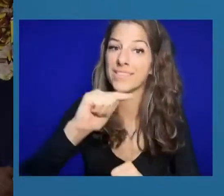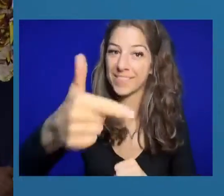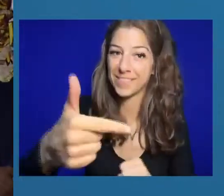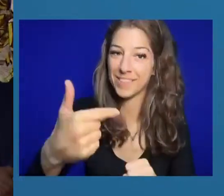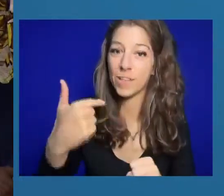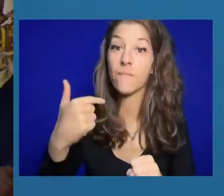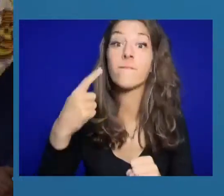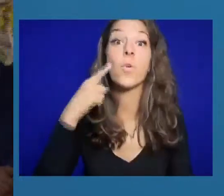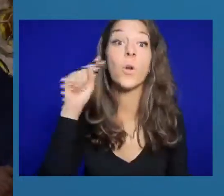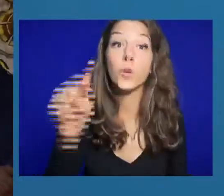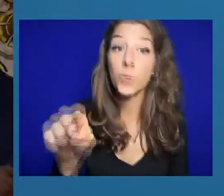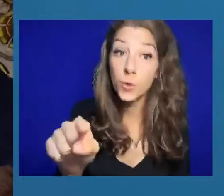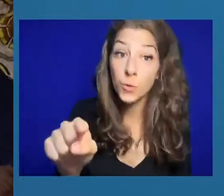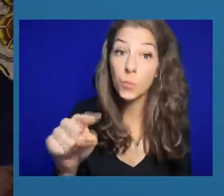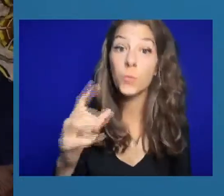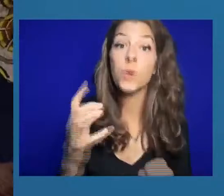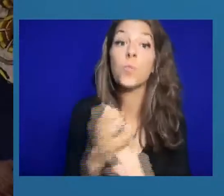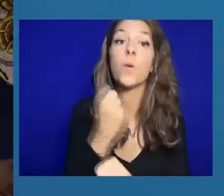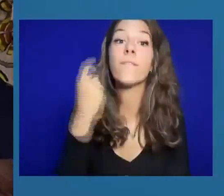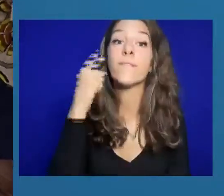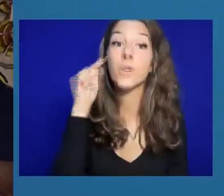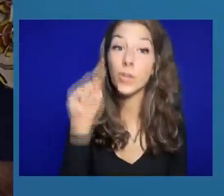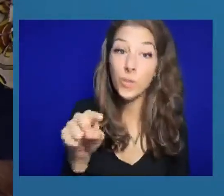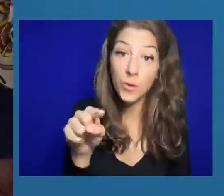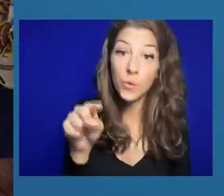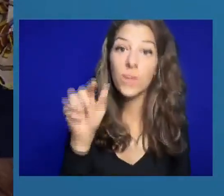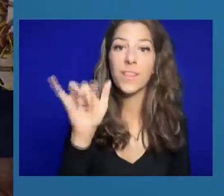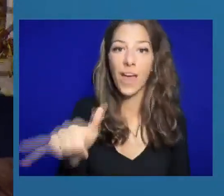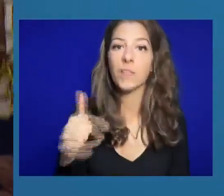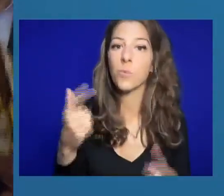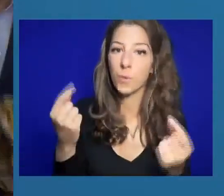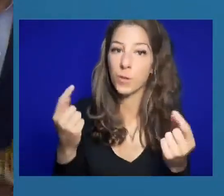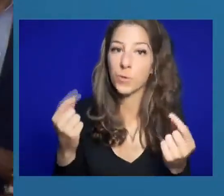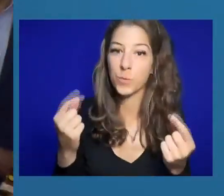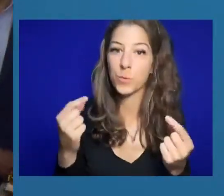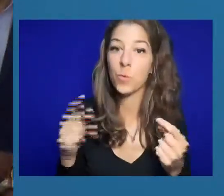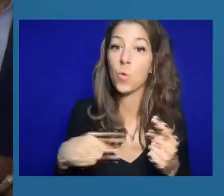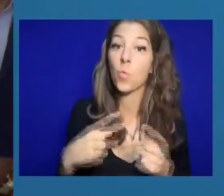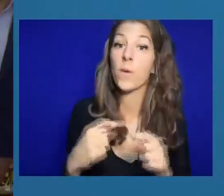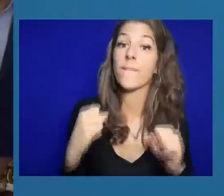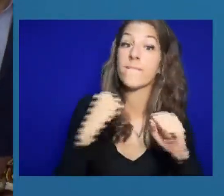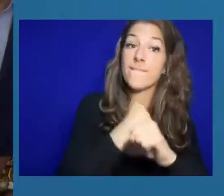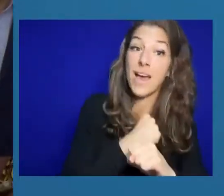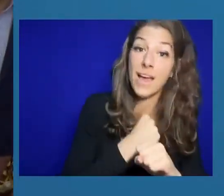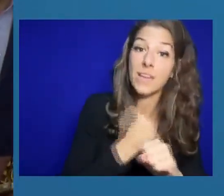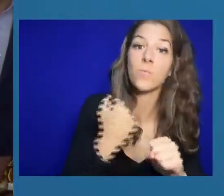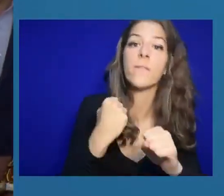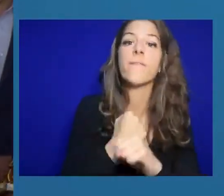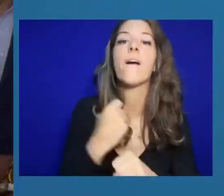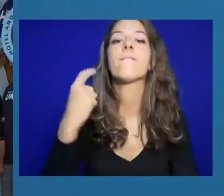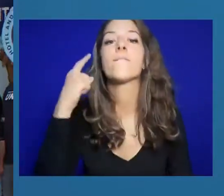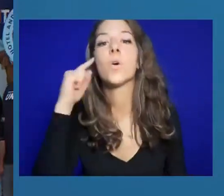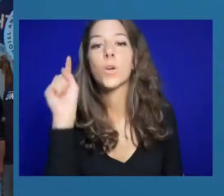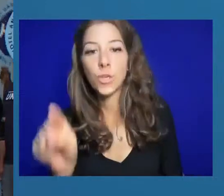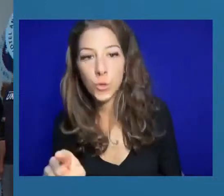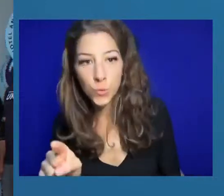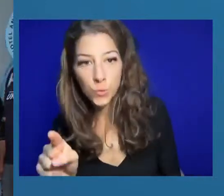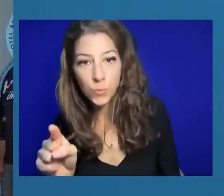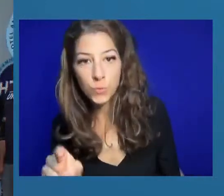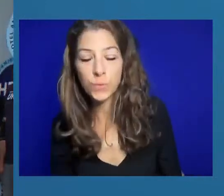for you, that's what we do. When we fight for you.